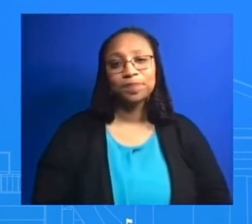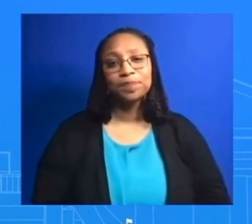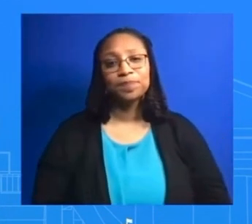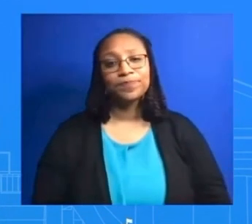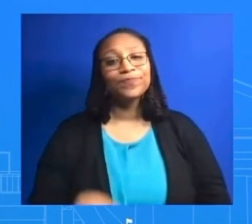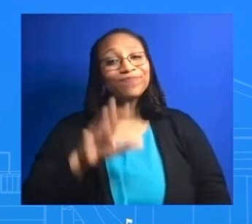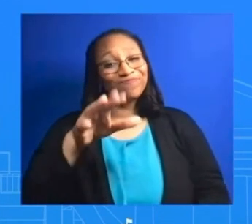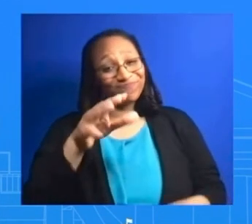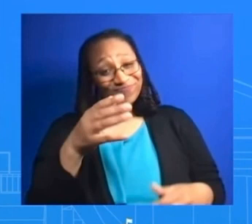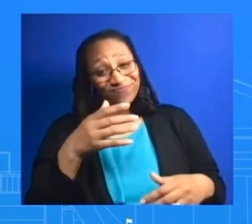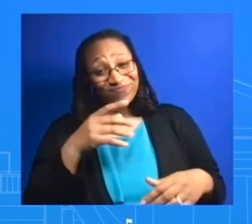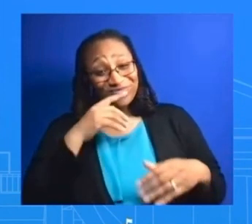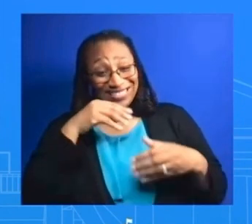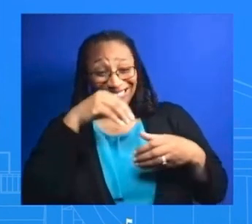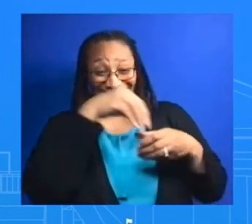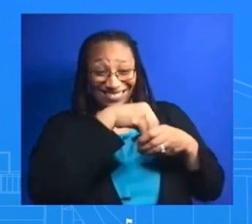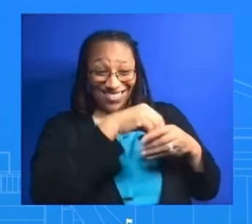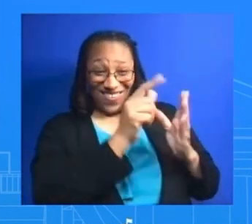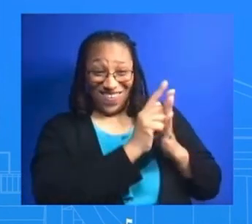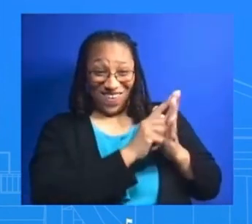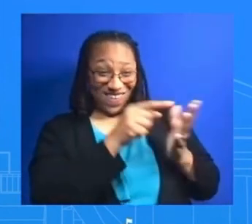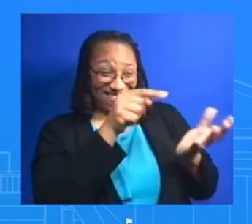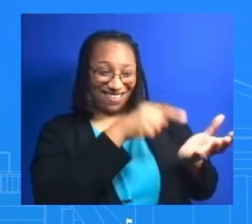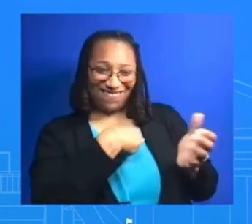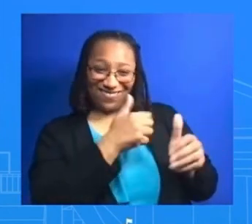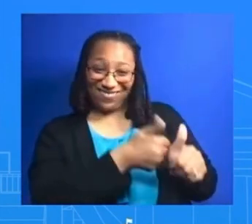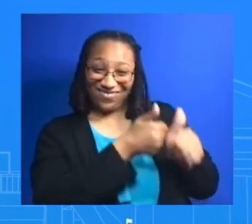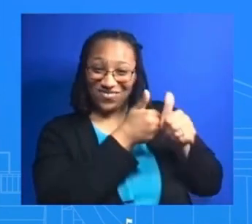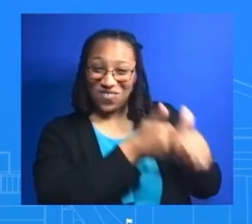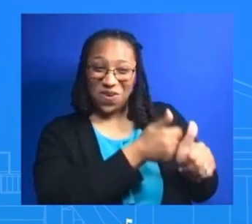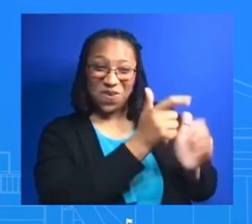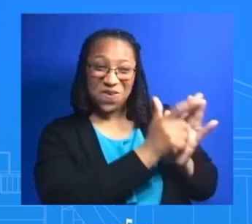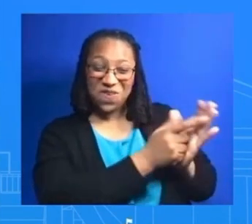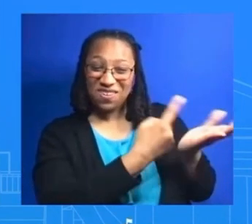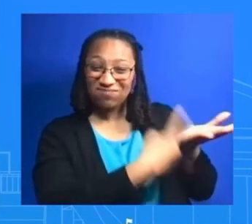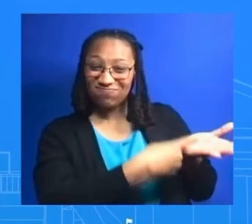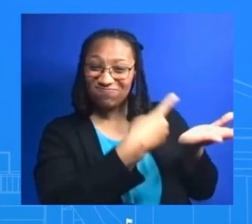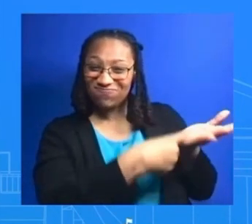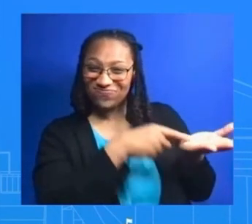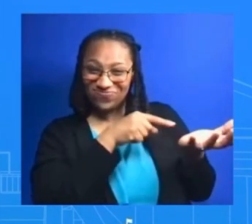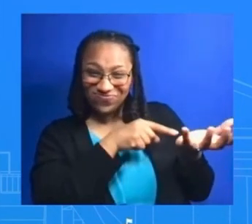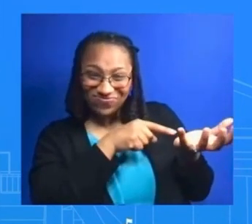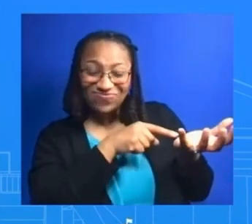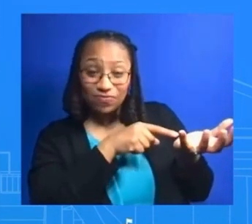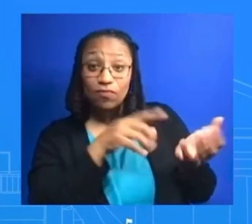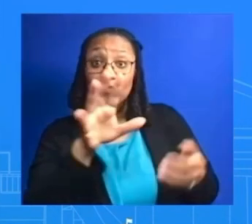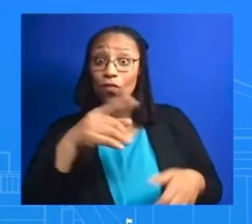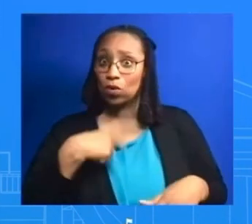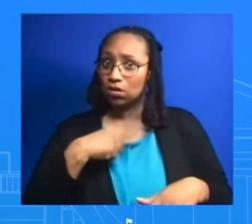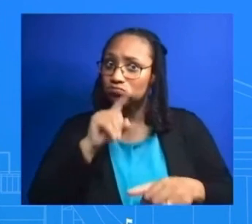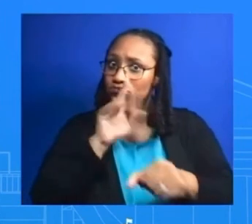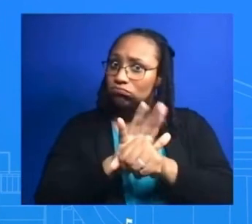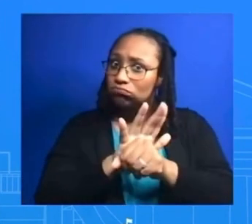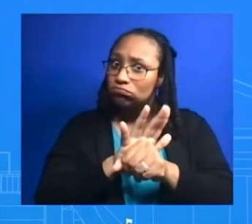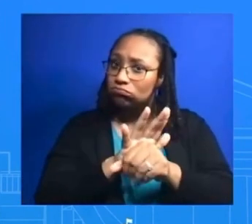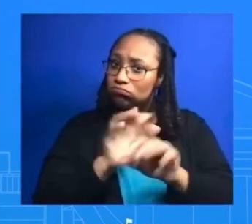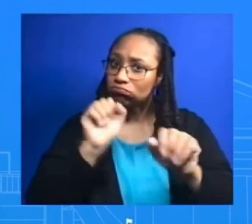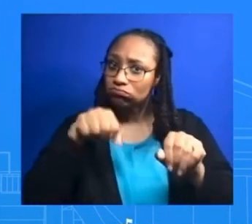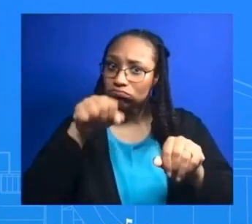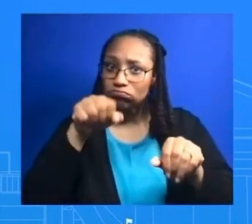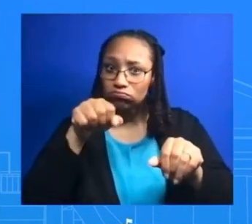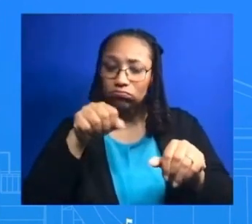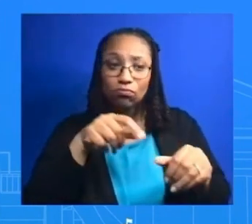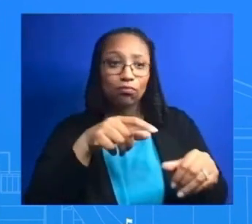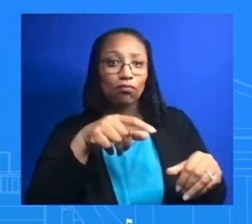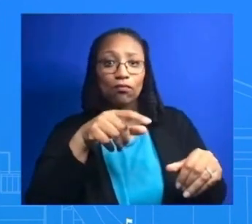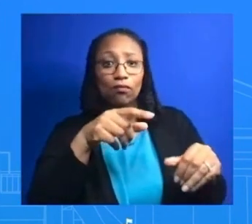follow. But we are committed to doing those requirements as quickly as we possibly can while keeping with the spirit of the law. Like I said, we have to do